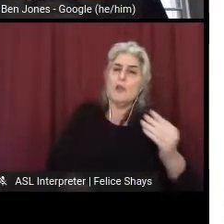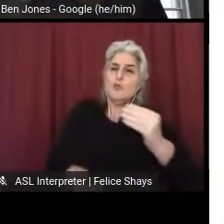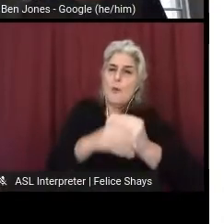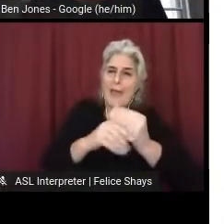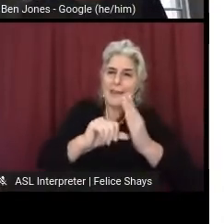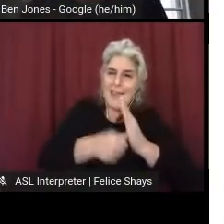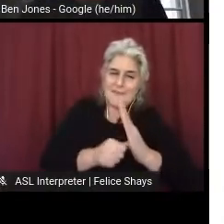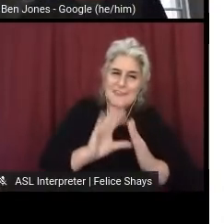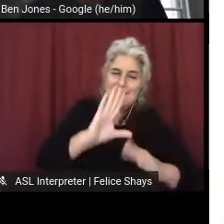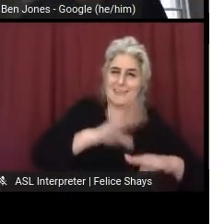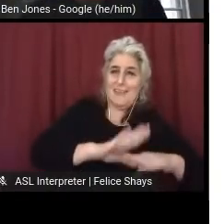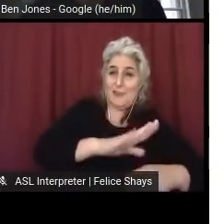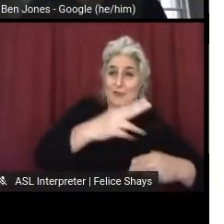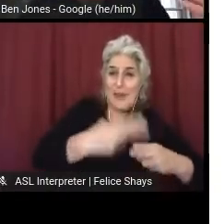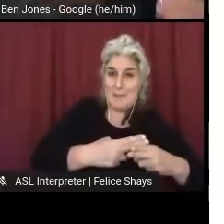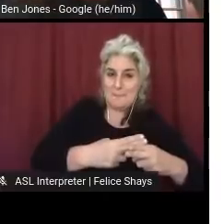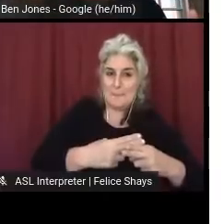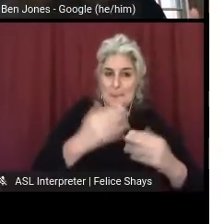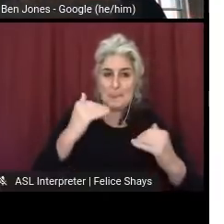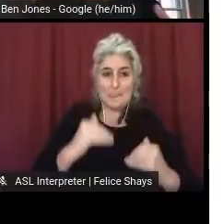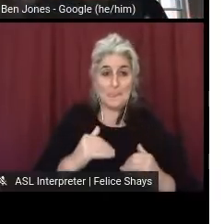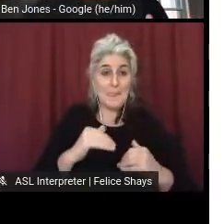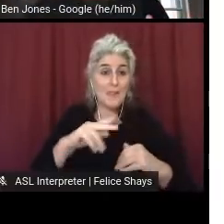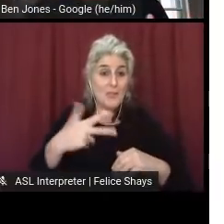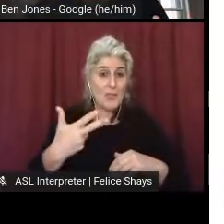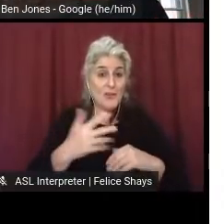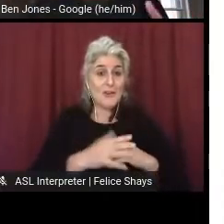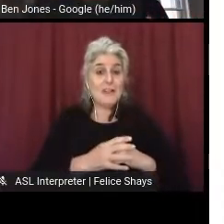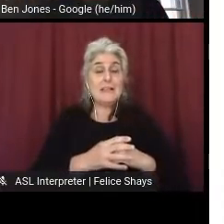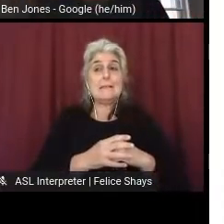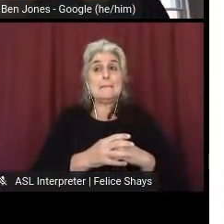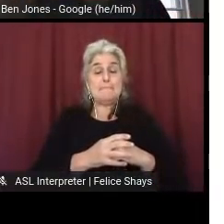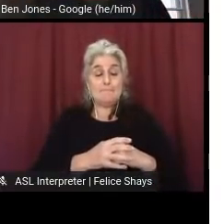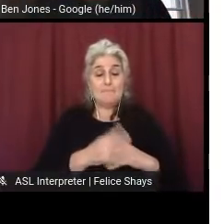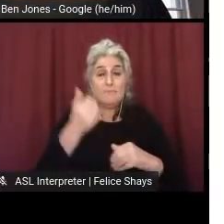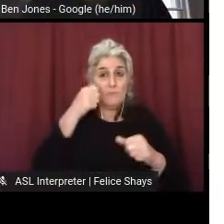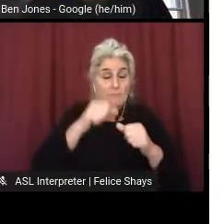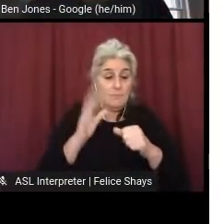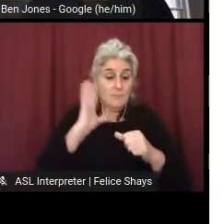see patterns of behavior shift back. So in the spring, famously,